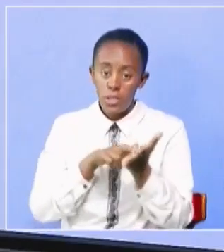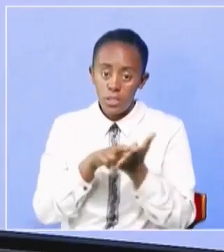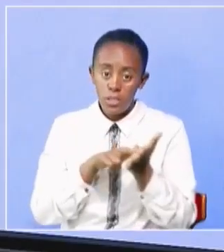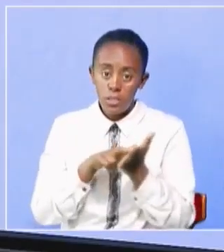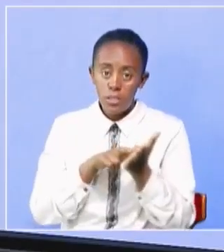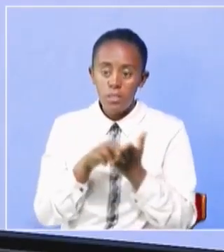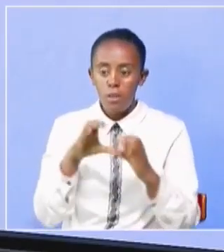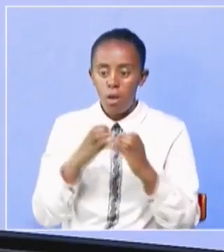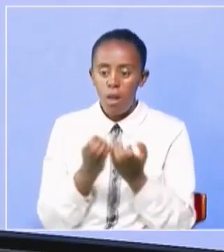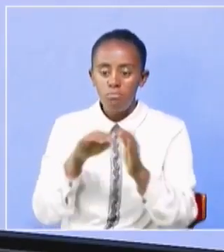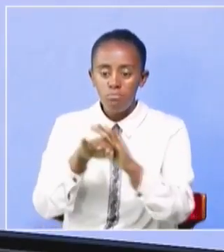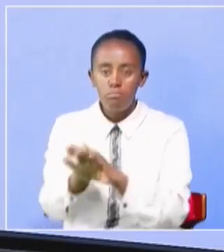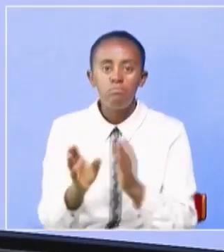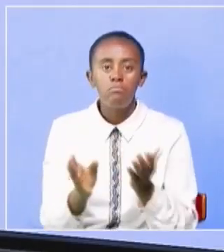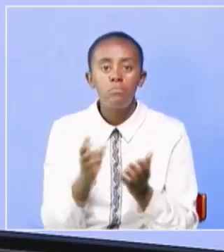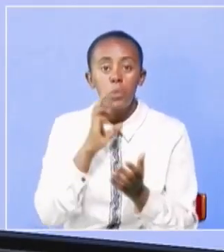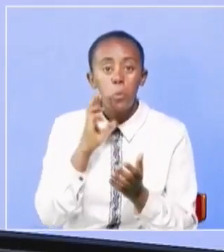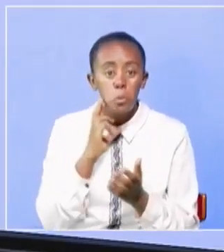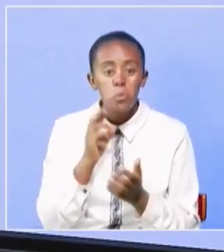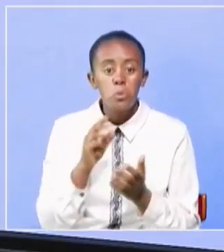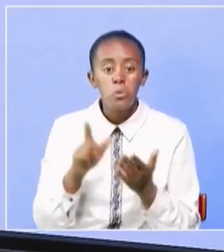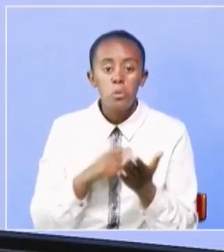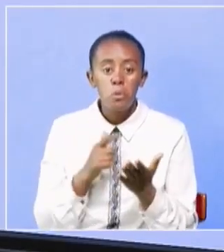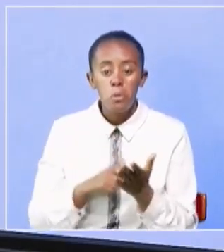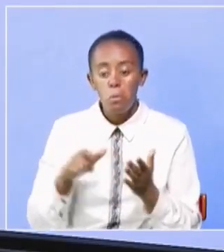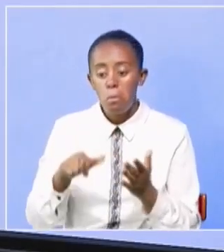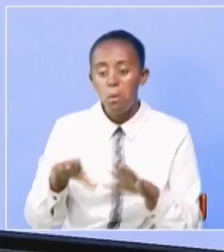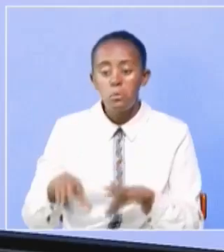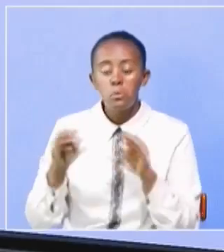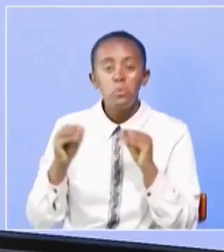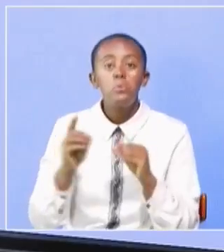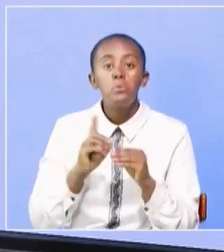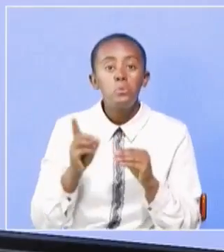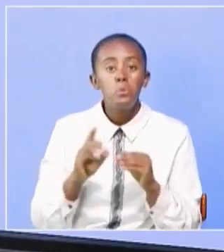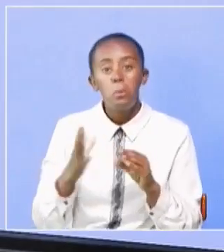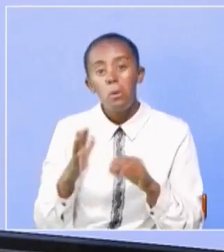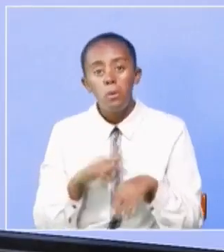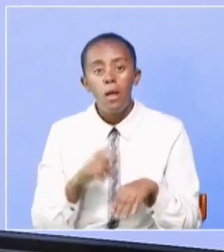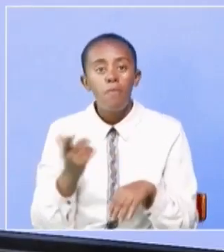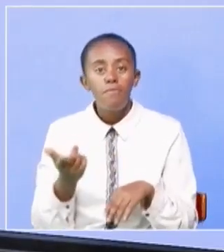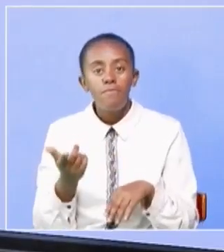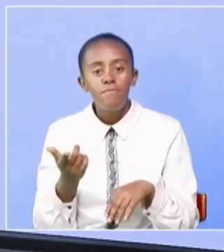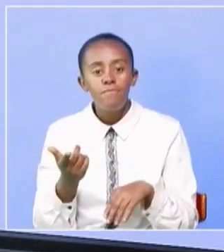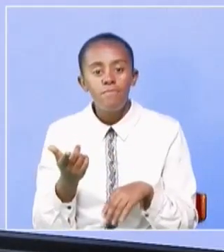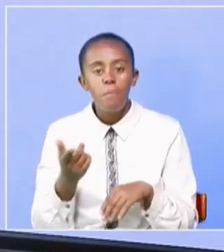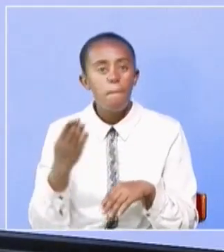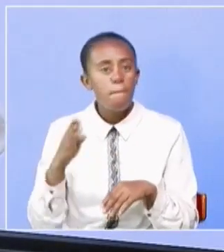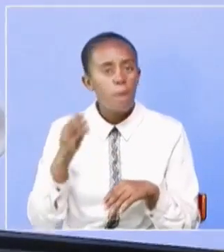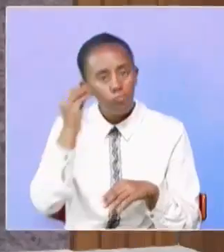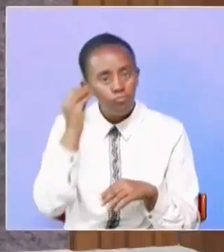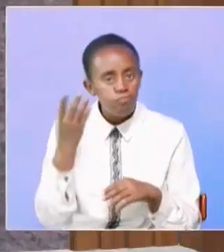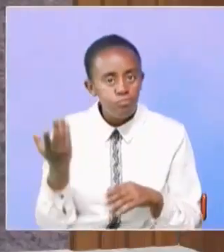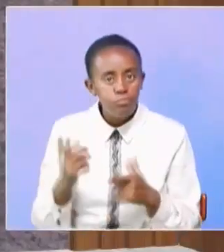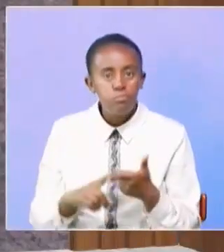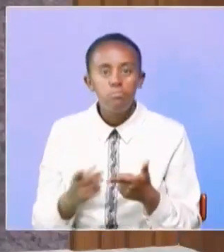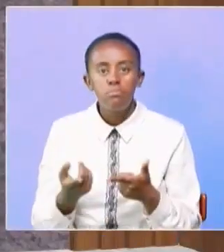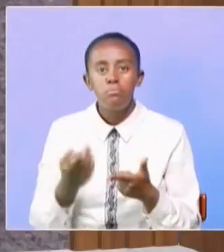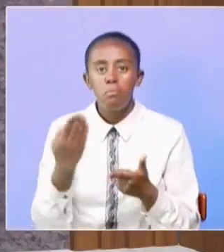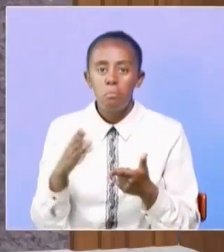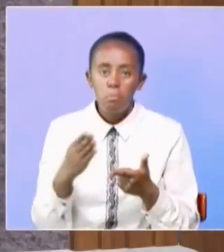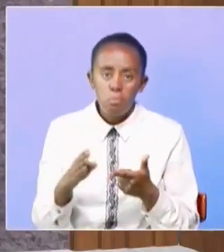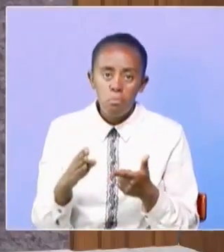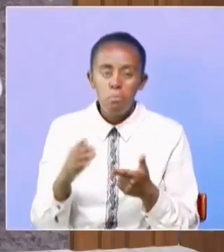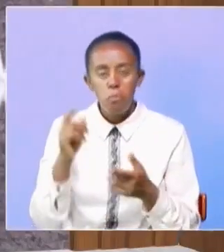I go to class, because sometimes my students may not have pen, a pencil, or